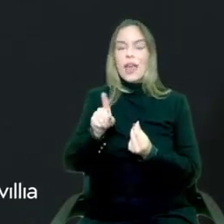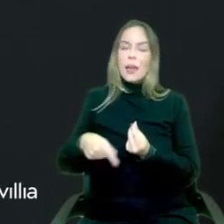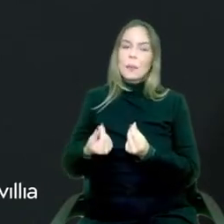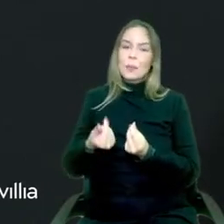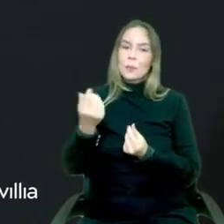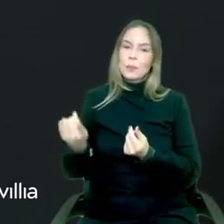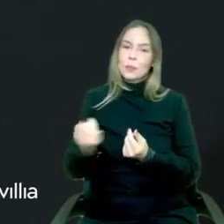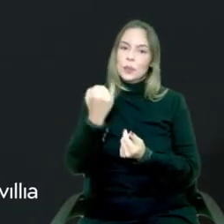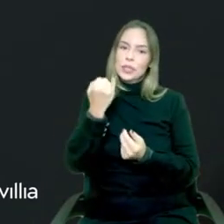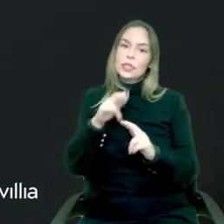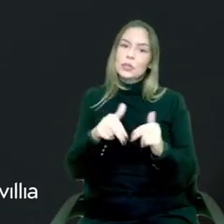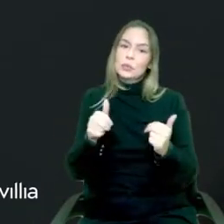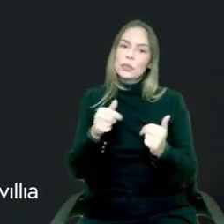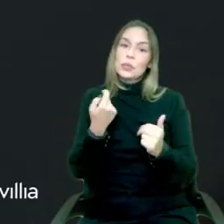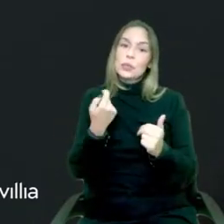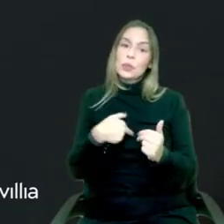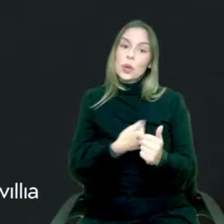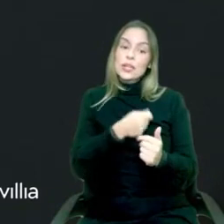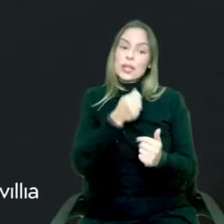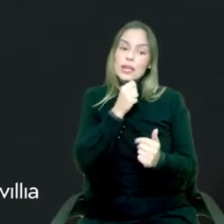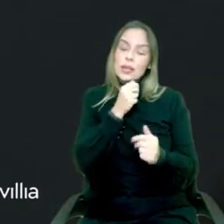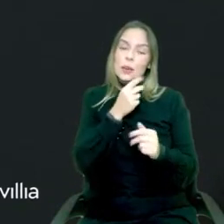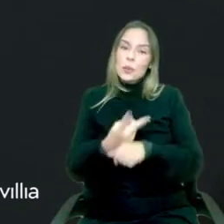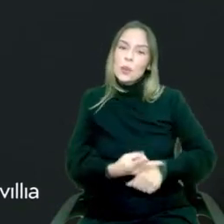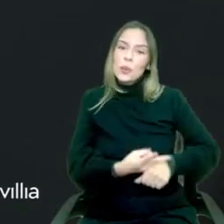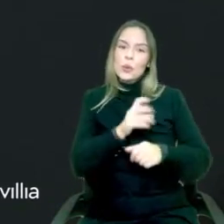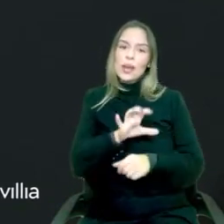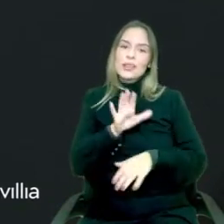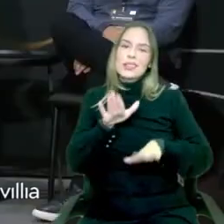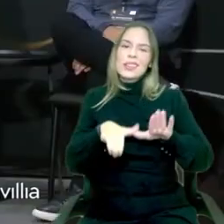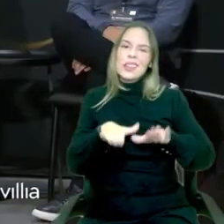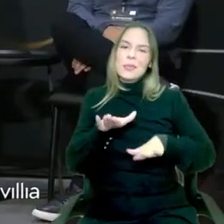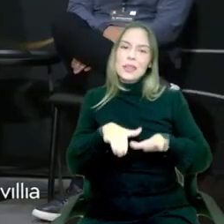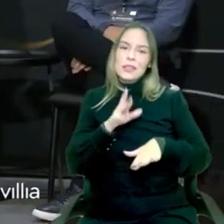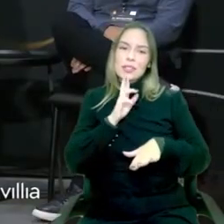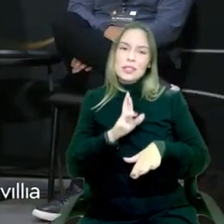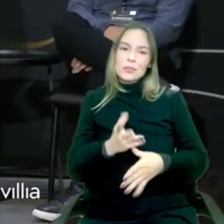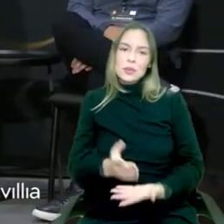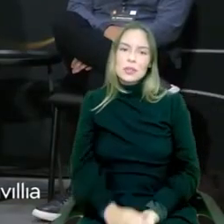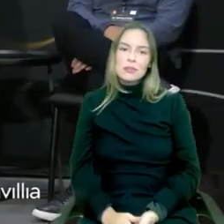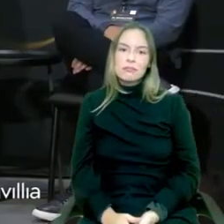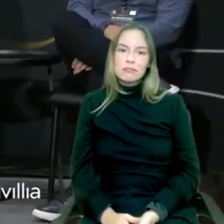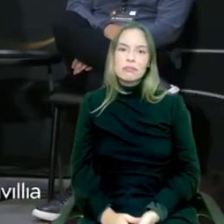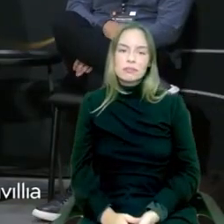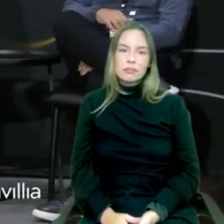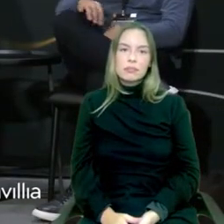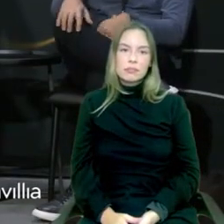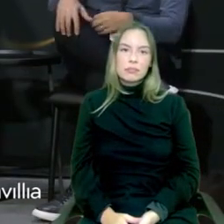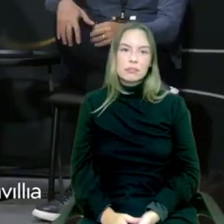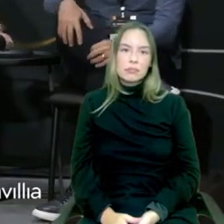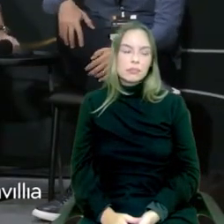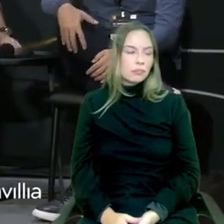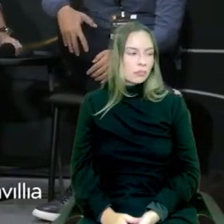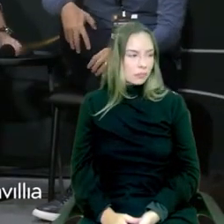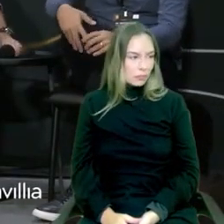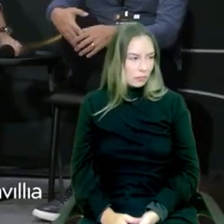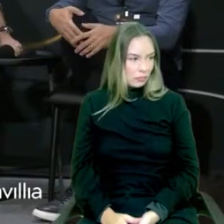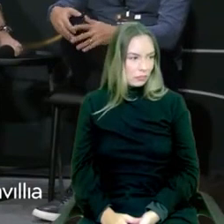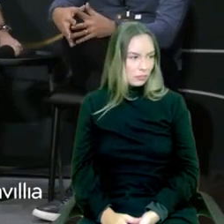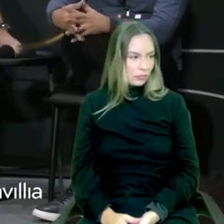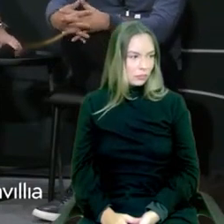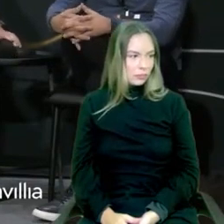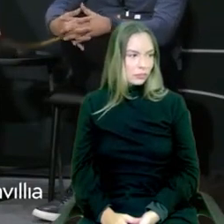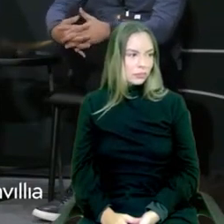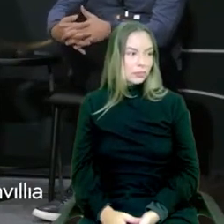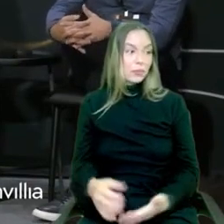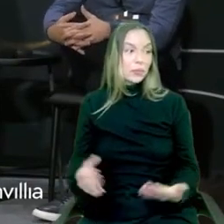So I think it depends, this answer depends. That's great. Okay, Perry, you're up. You have been working